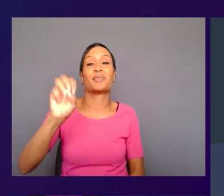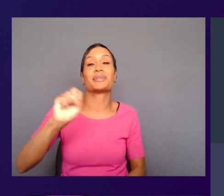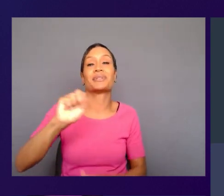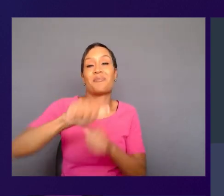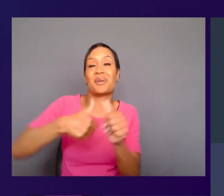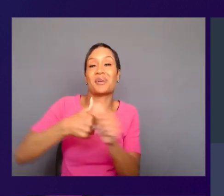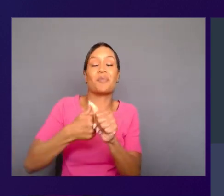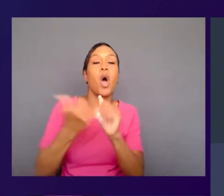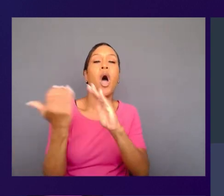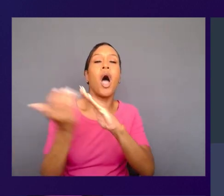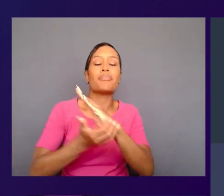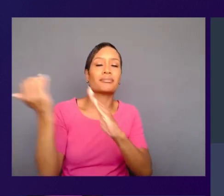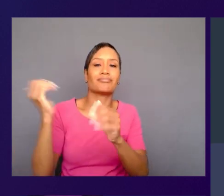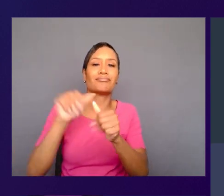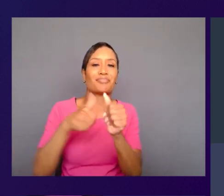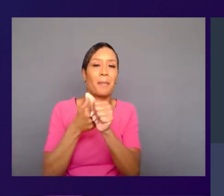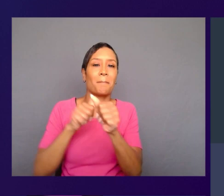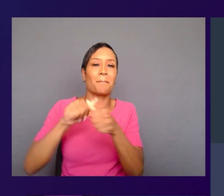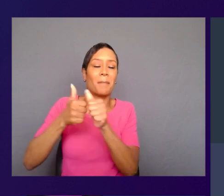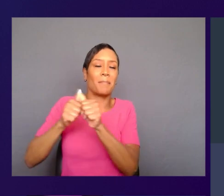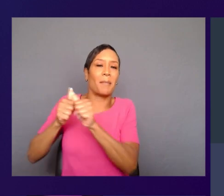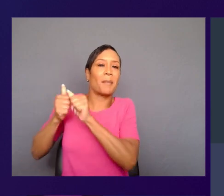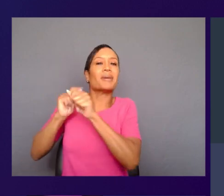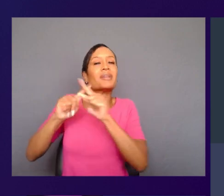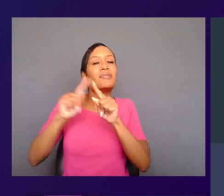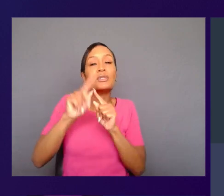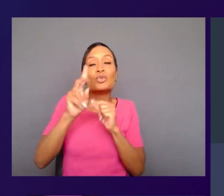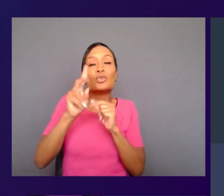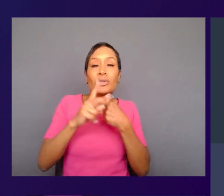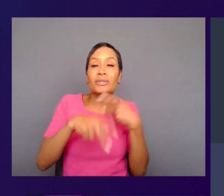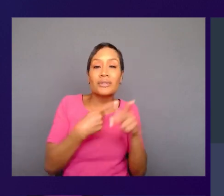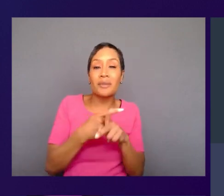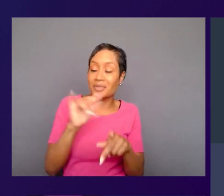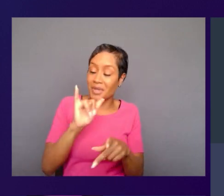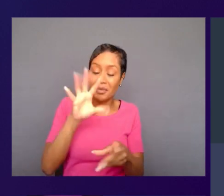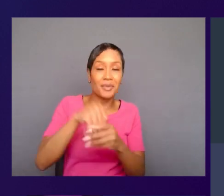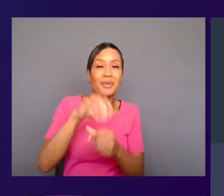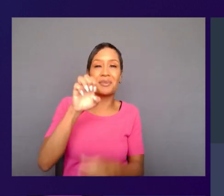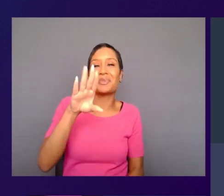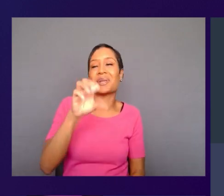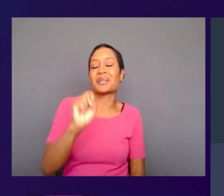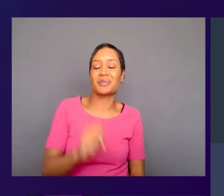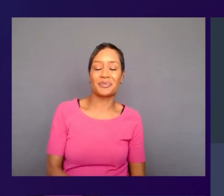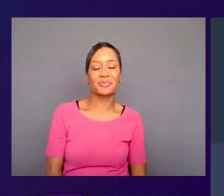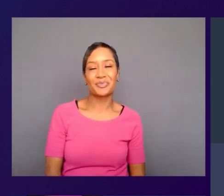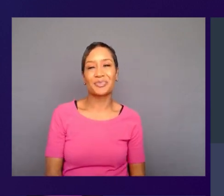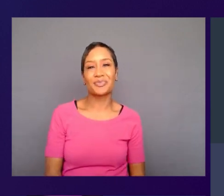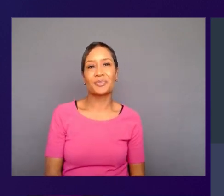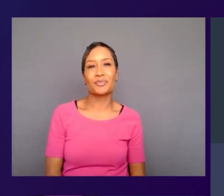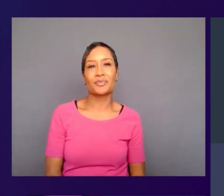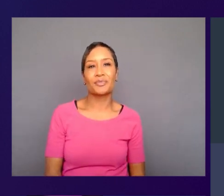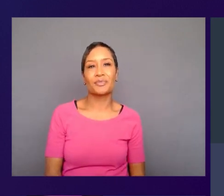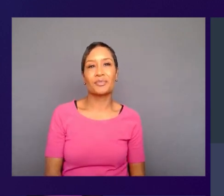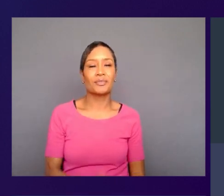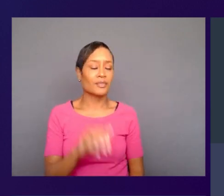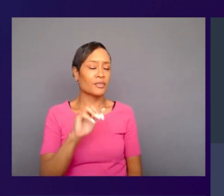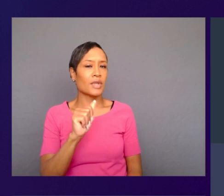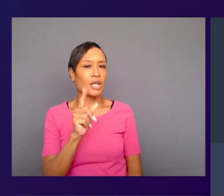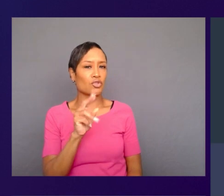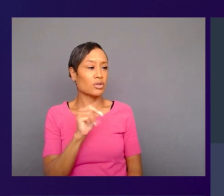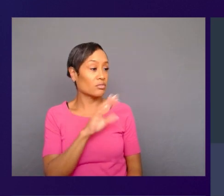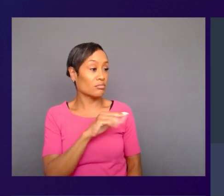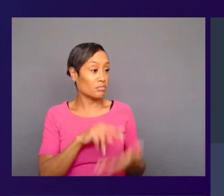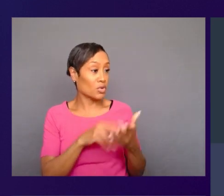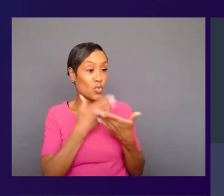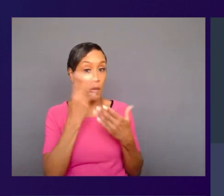backups across many storage types, including EBS. So you're saying somebody doesn't have to sit there